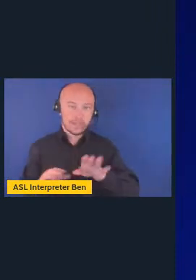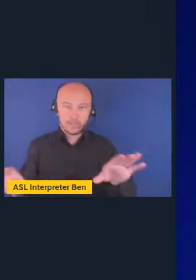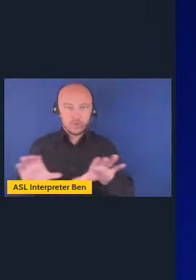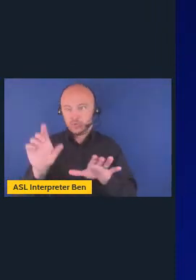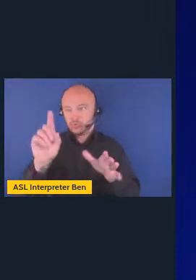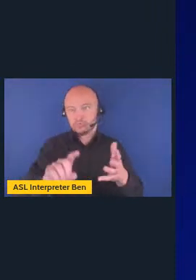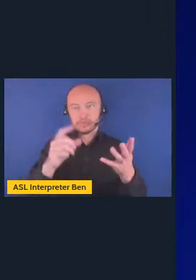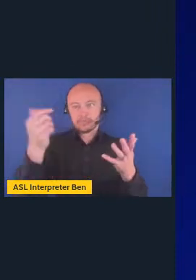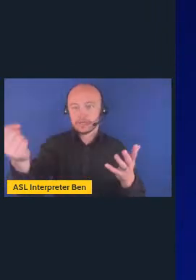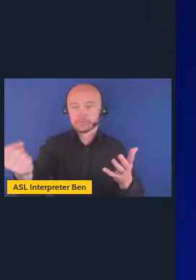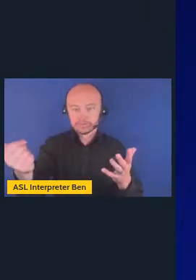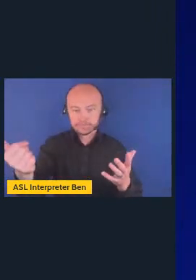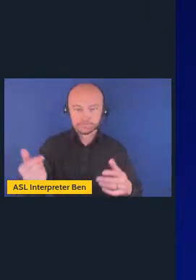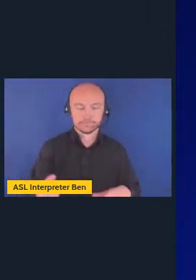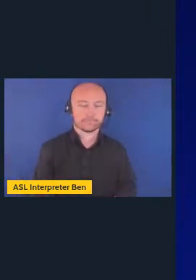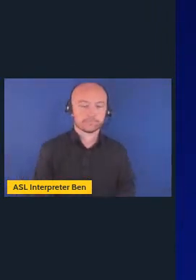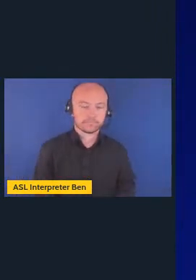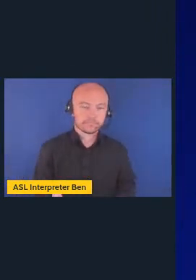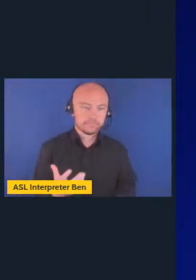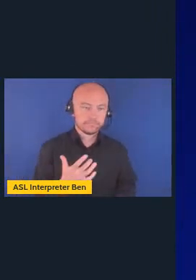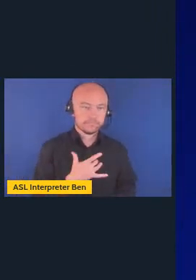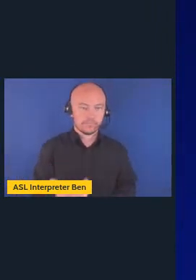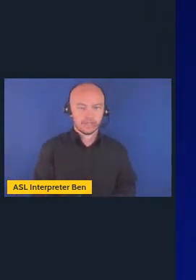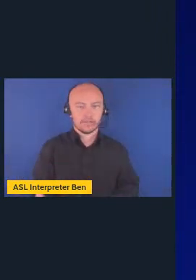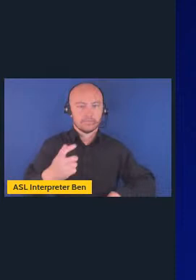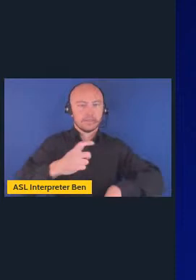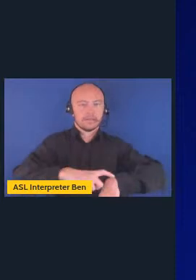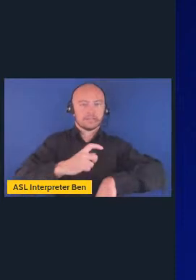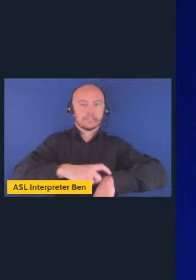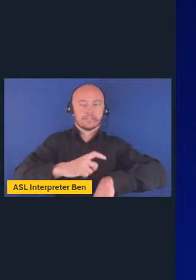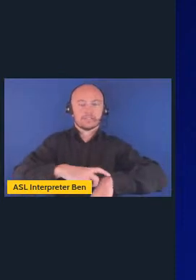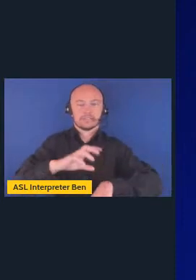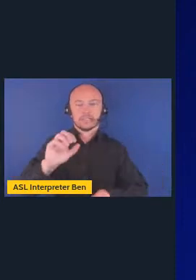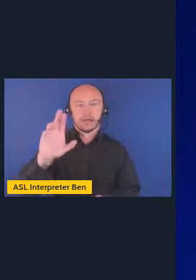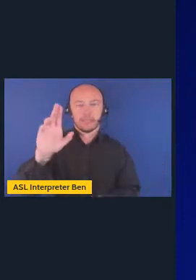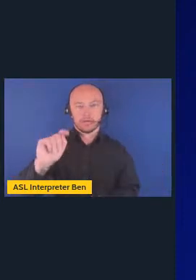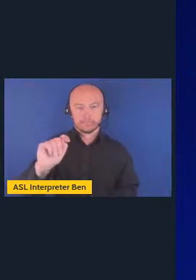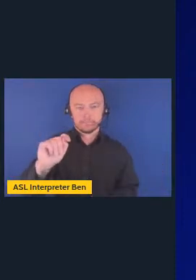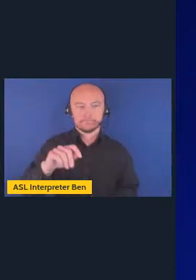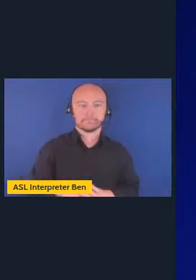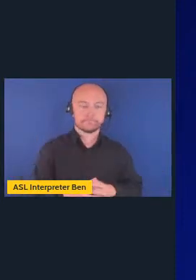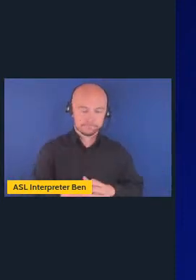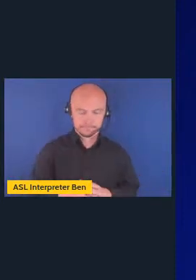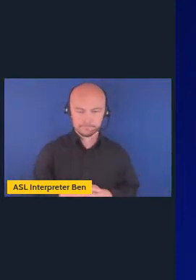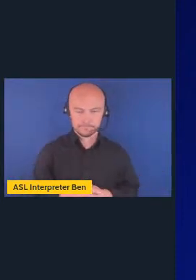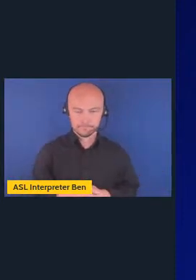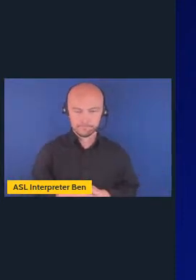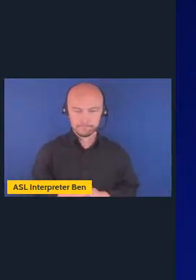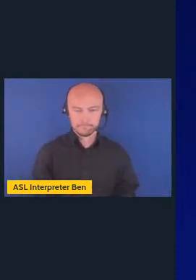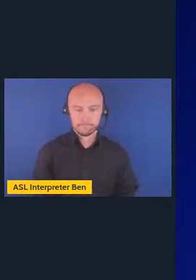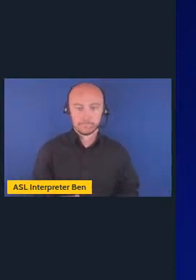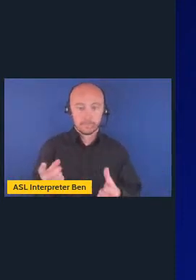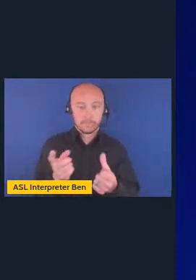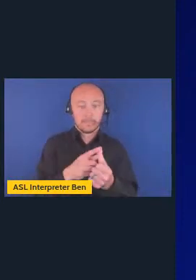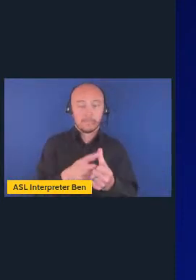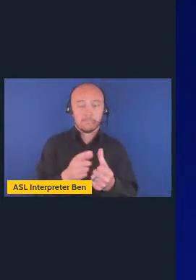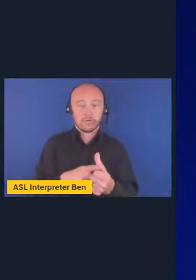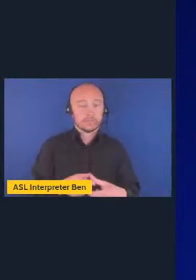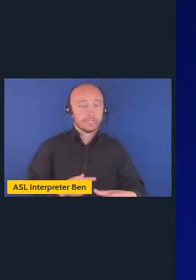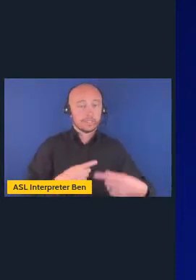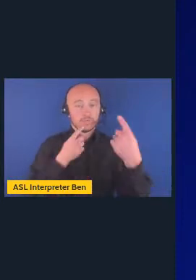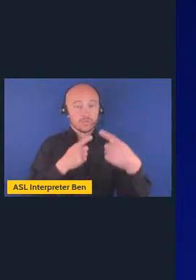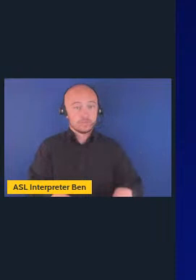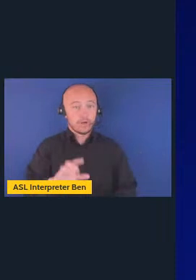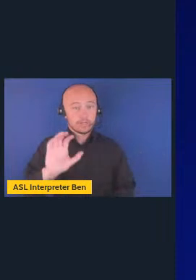And usually you'd have some kind of timeout in that kind of aggregator. The first thing an aggregator needs is a response channel